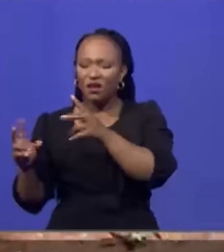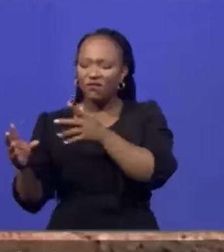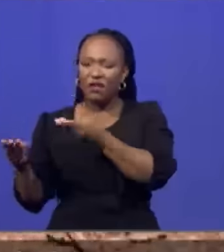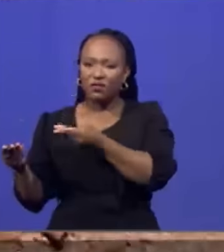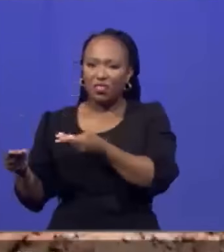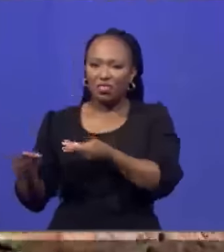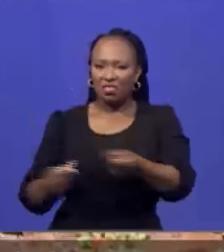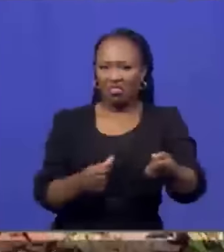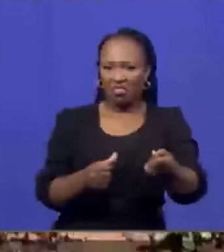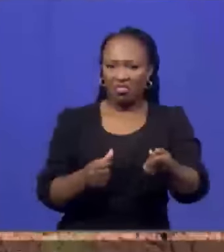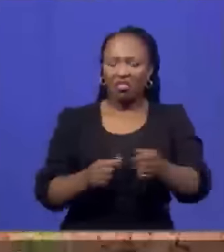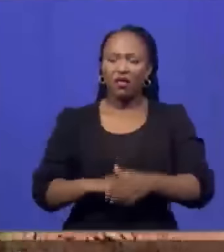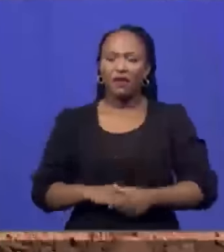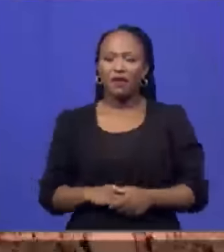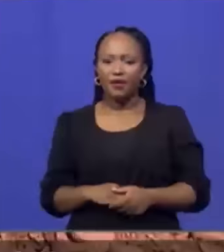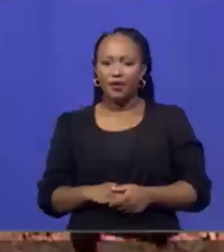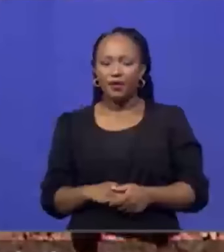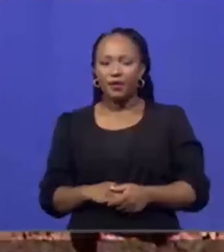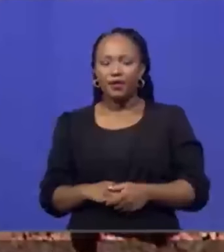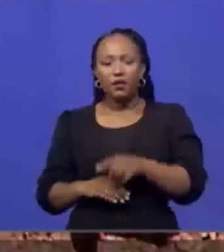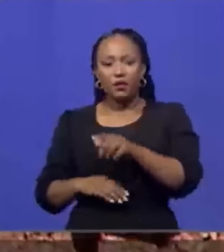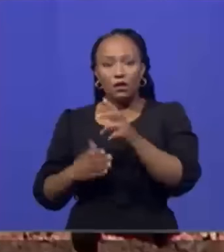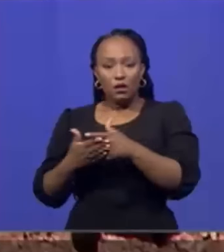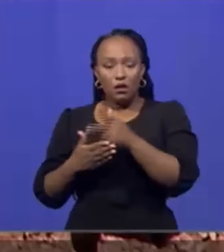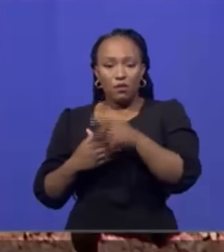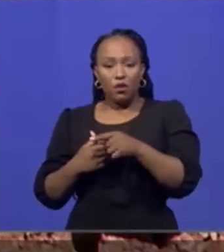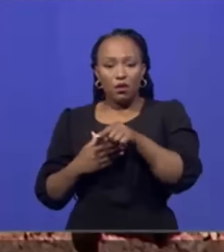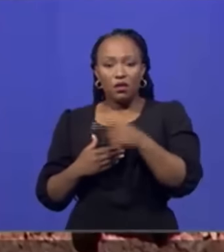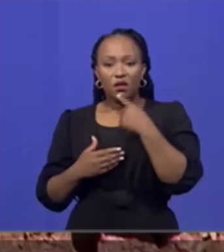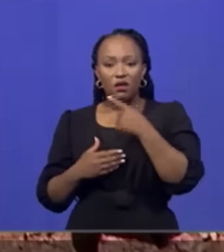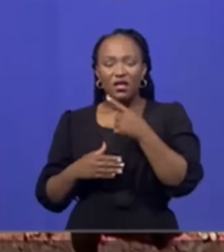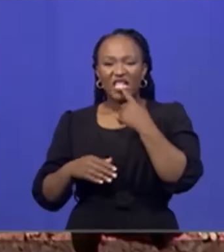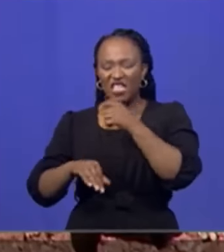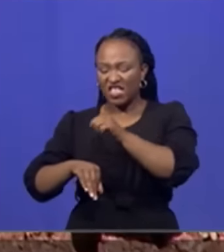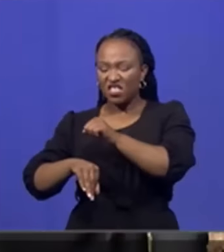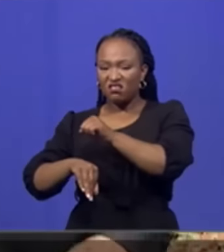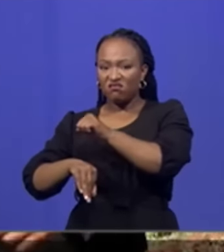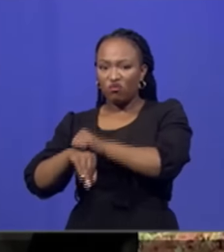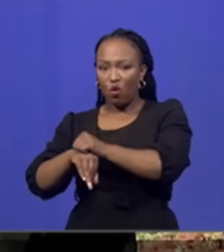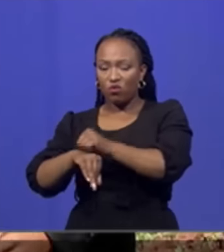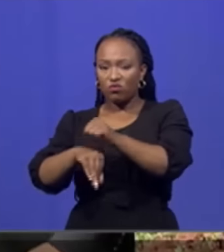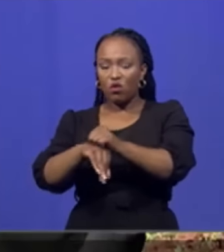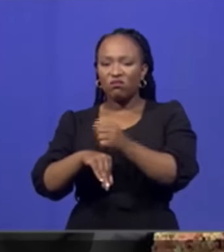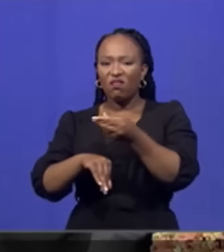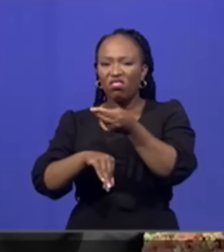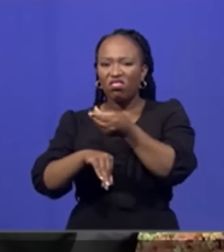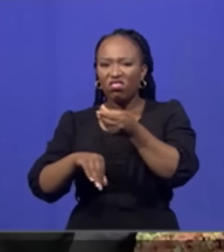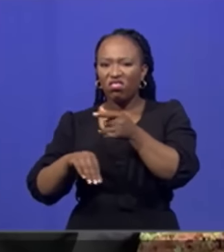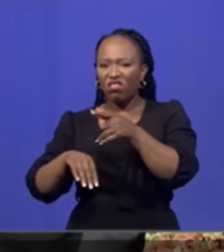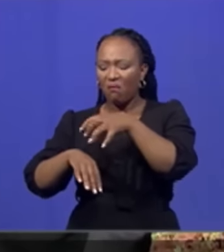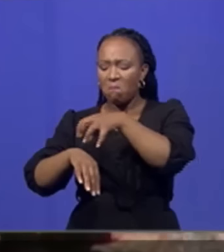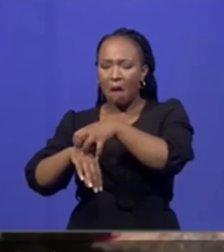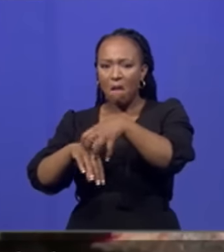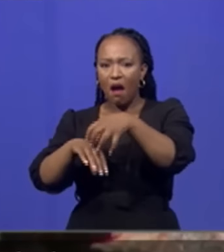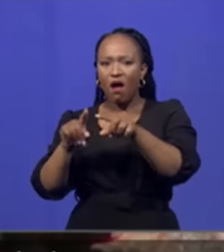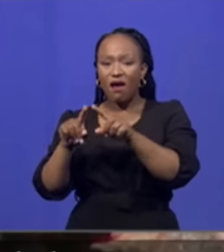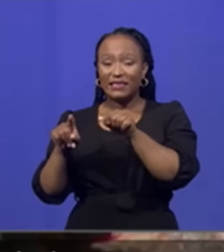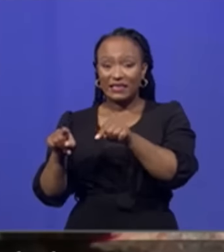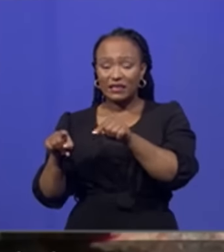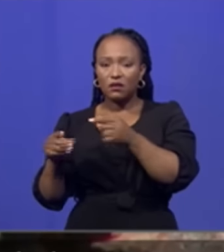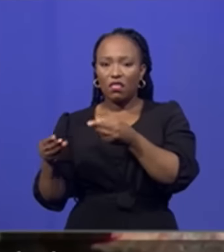Projeke eo e tlogetsego ya marela motseng wa Mafefe e tlogetse matlapa le digare tša marela pepeneneng le go bea maphelo a batho kotsing.